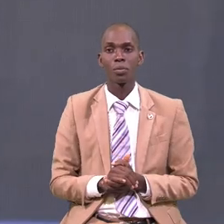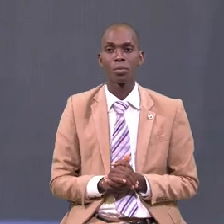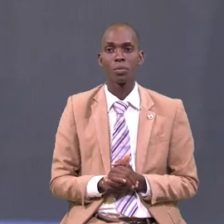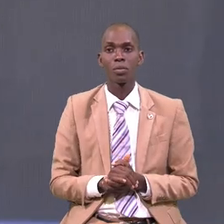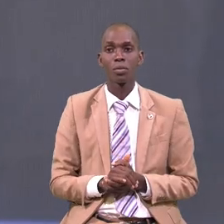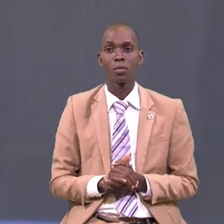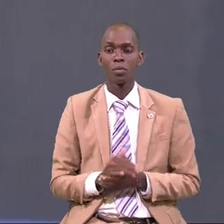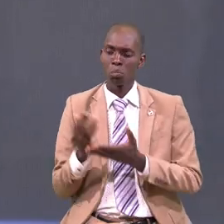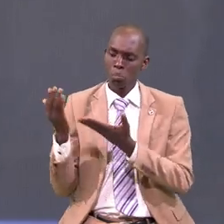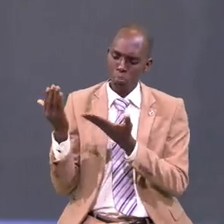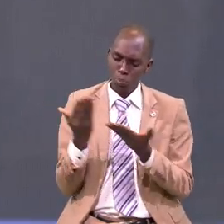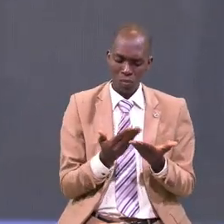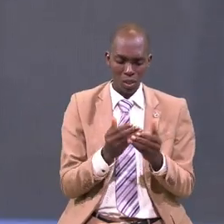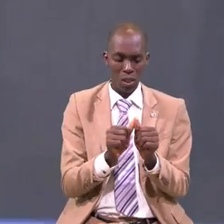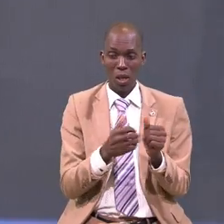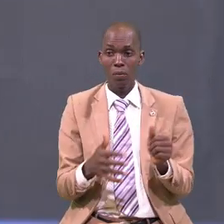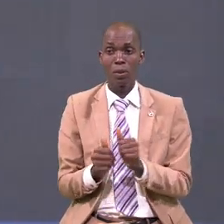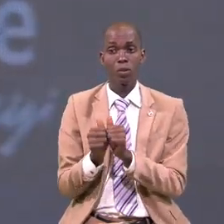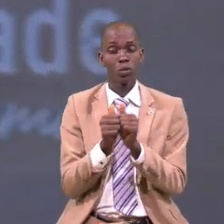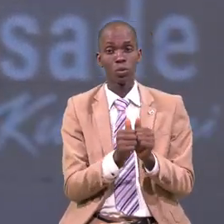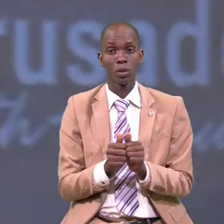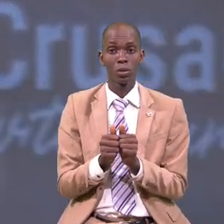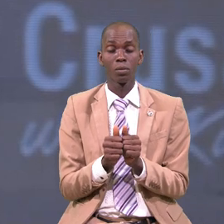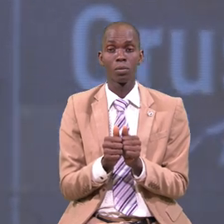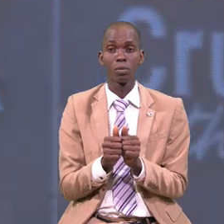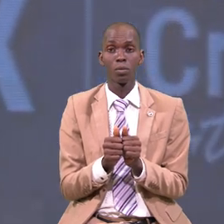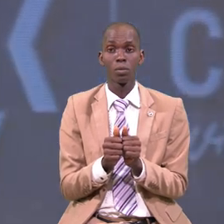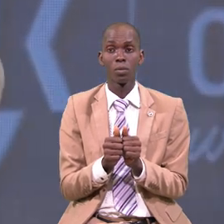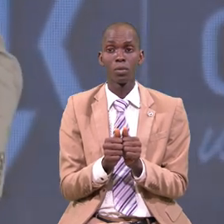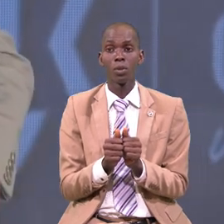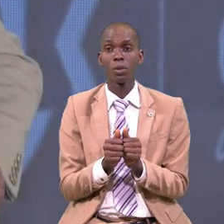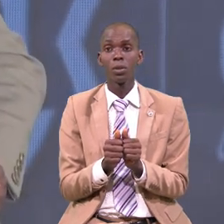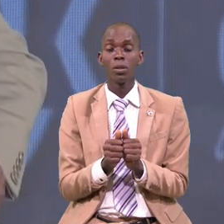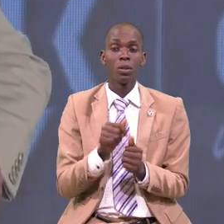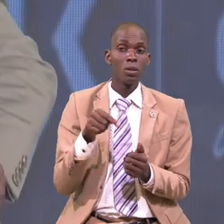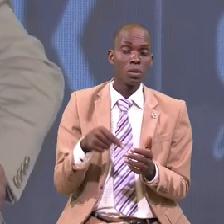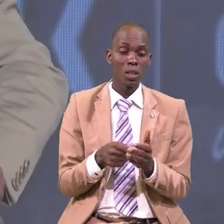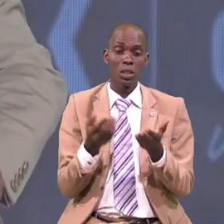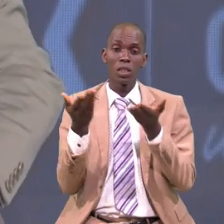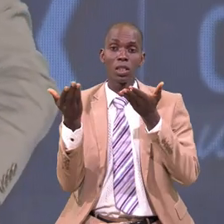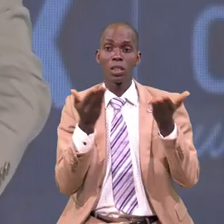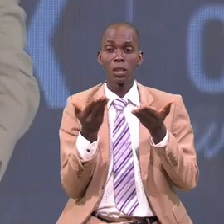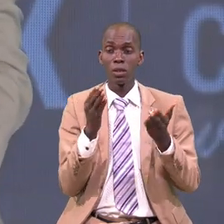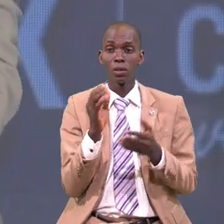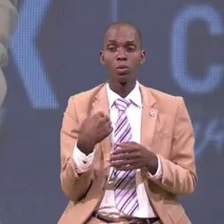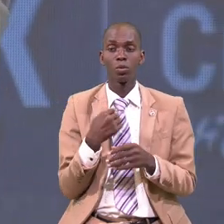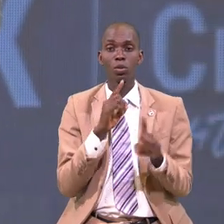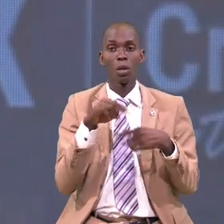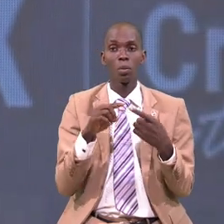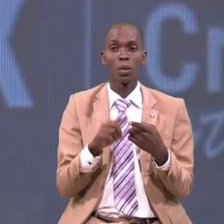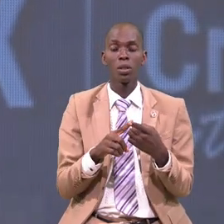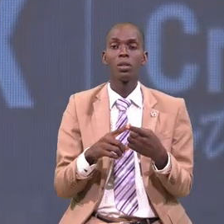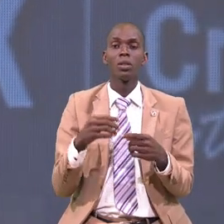Bringing everything together. The service we're talking about, gracious transformation.